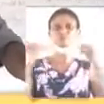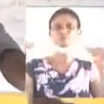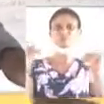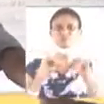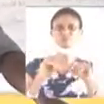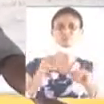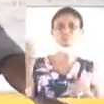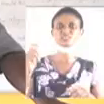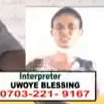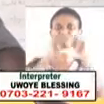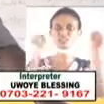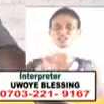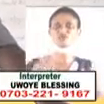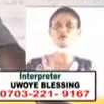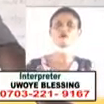by everybody.